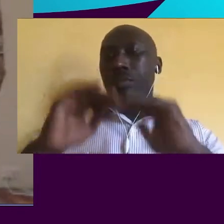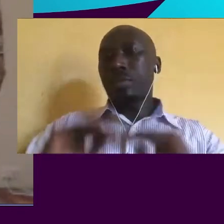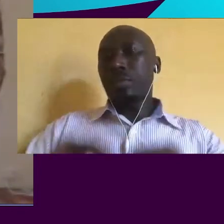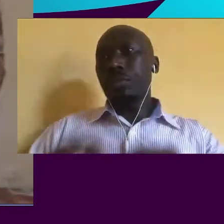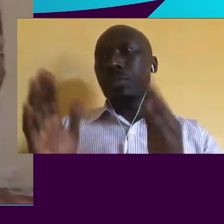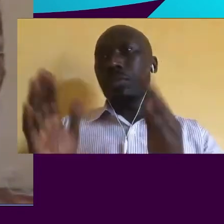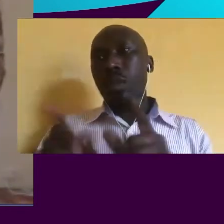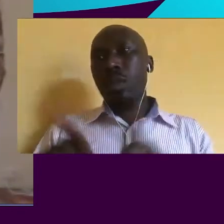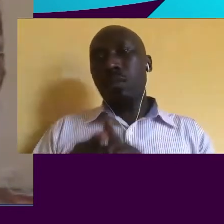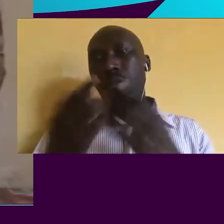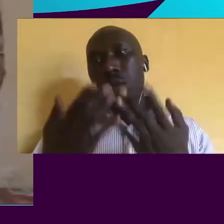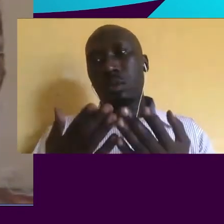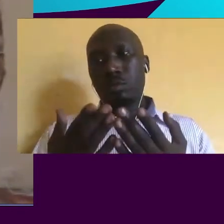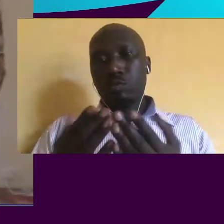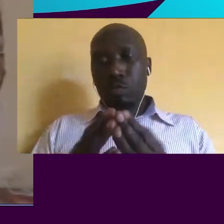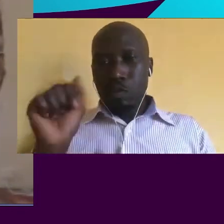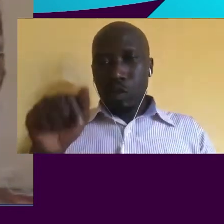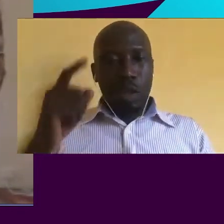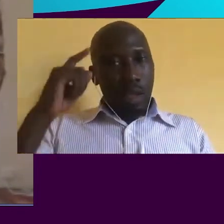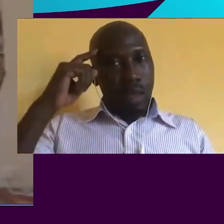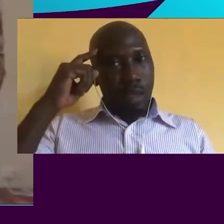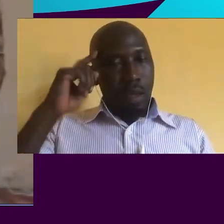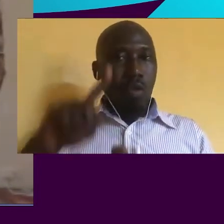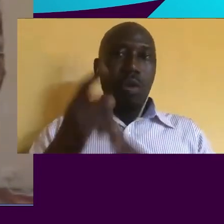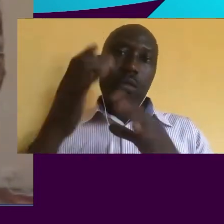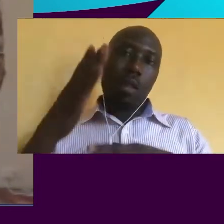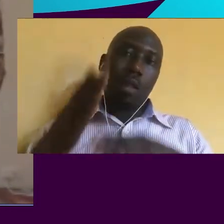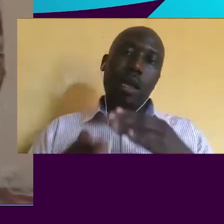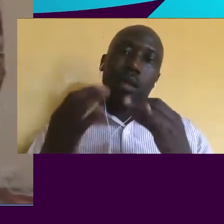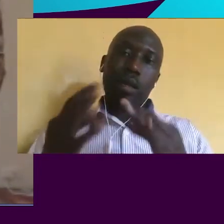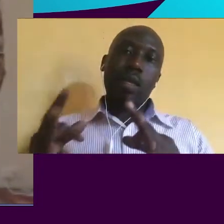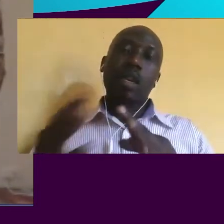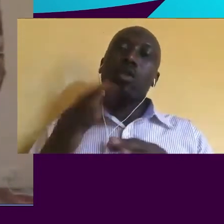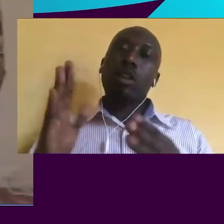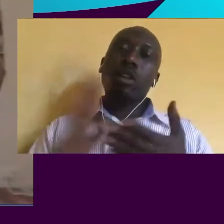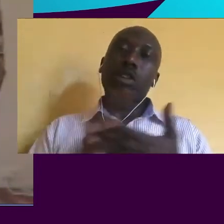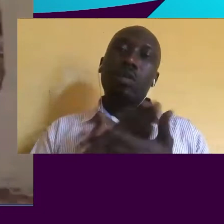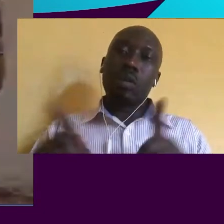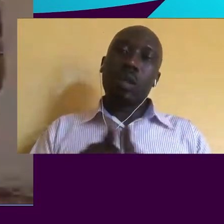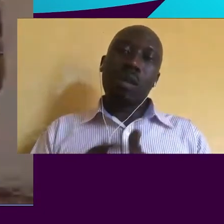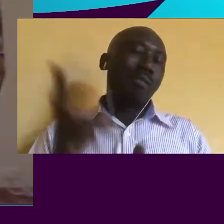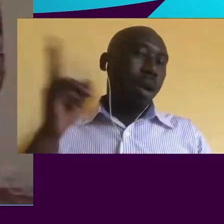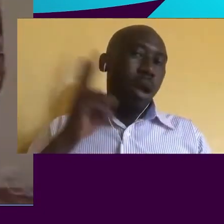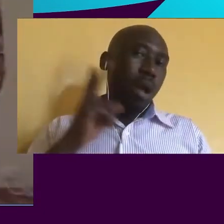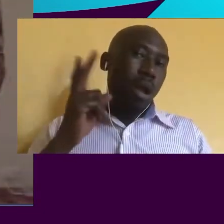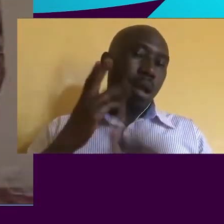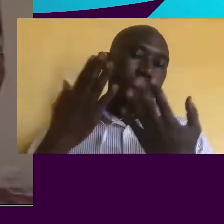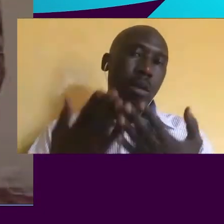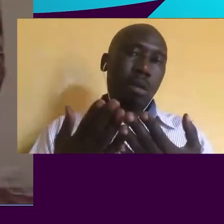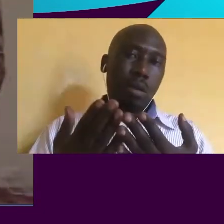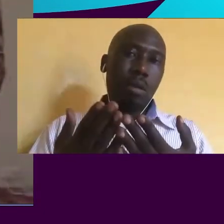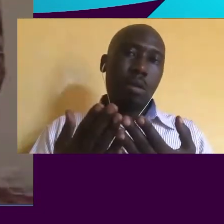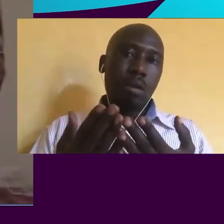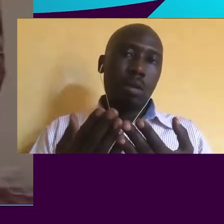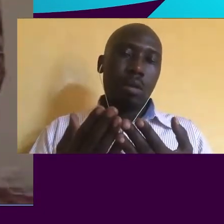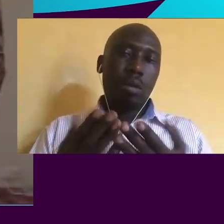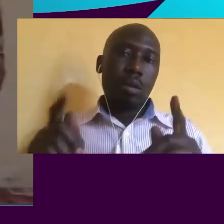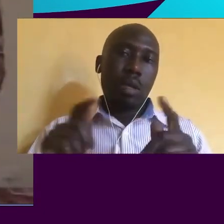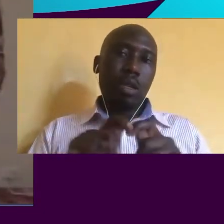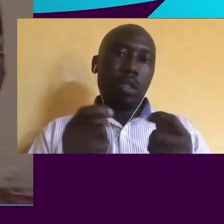So yeah, I think one of the last things I just wanted to say, I heard the term role models come up a couple